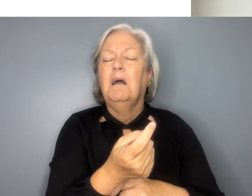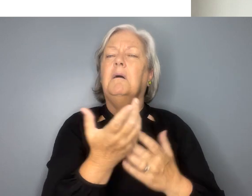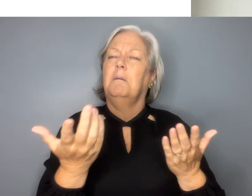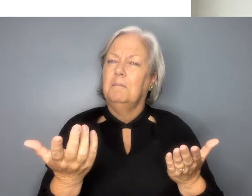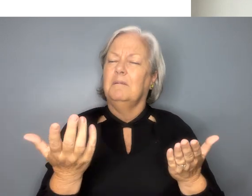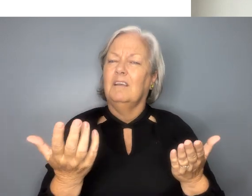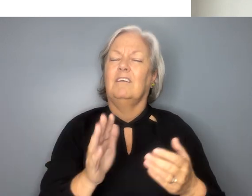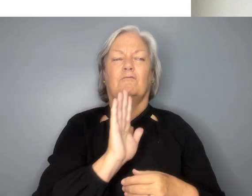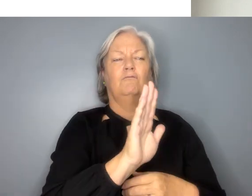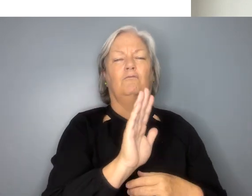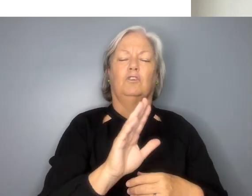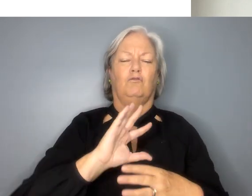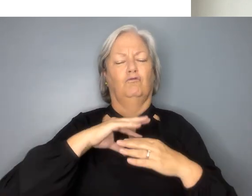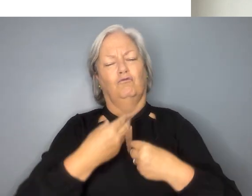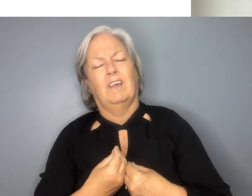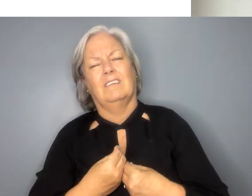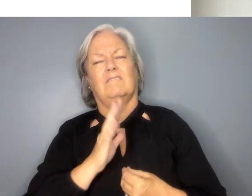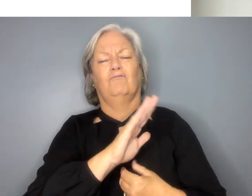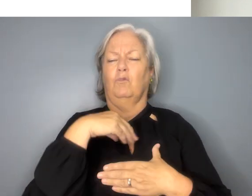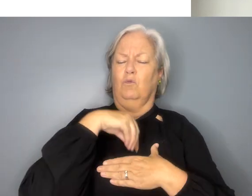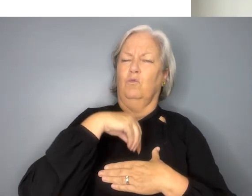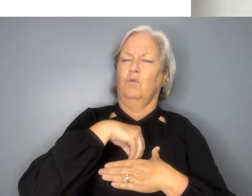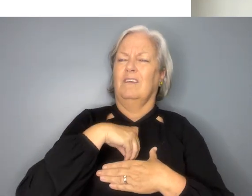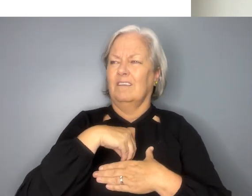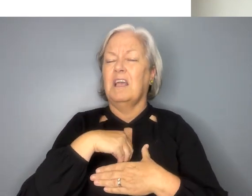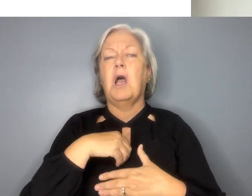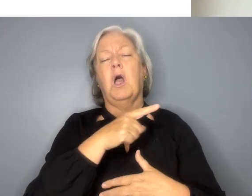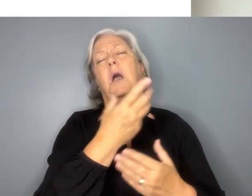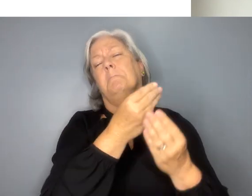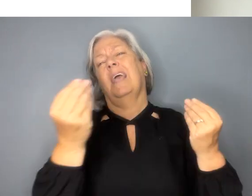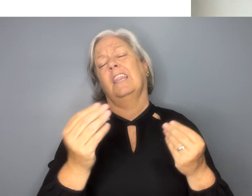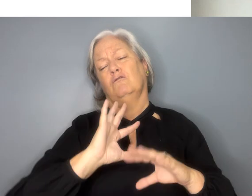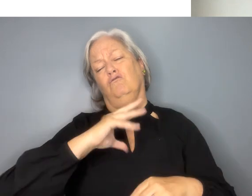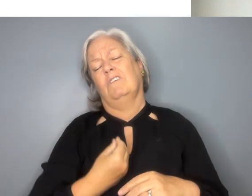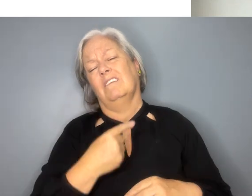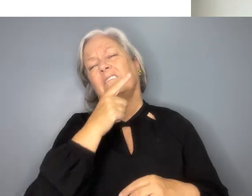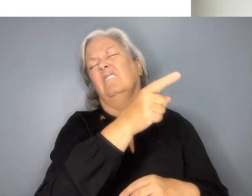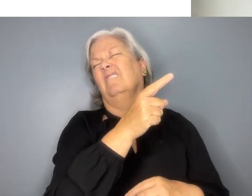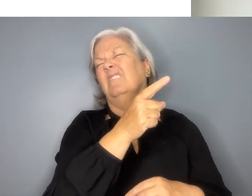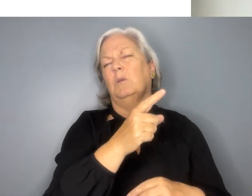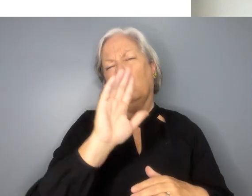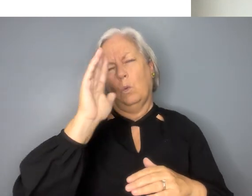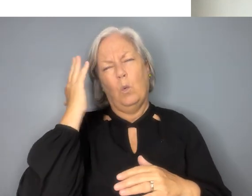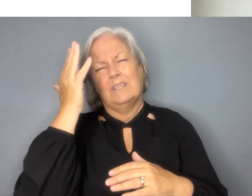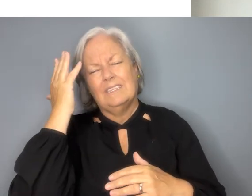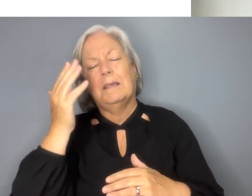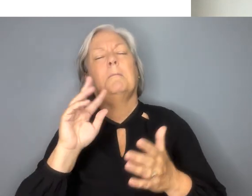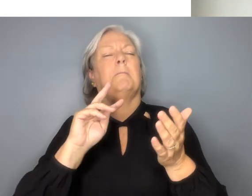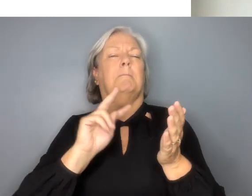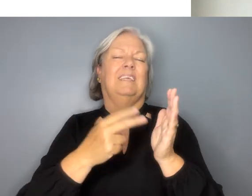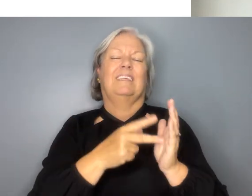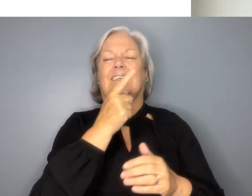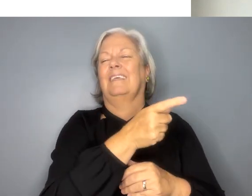of invalidation of trans identity of, well, you know, a lot of trans people are autistic, so obviously we can't trust them